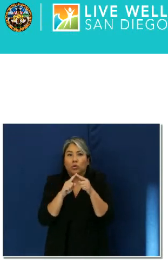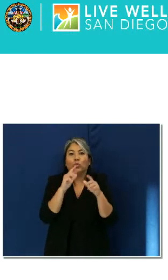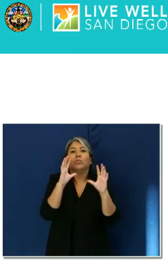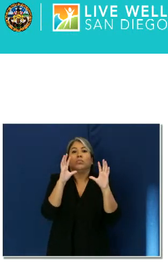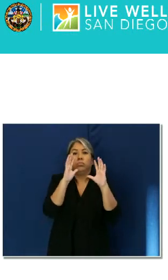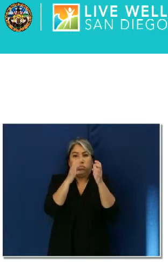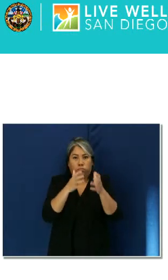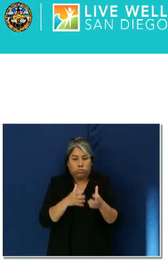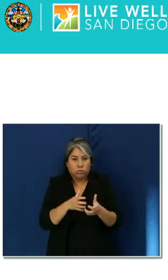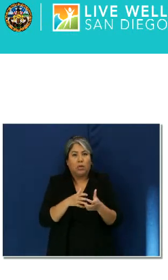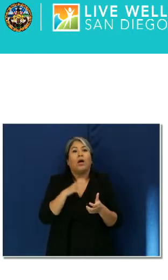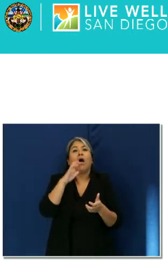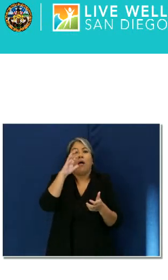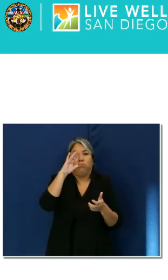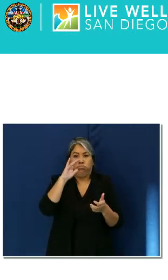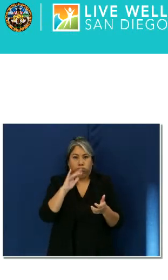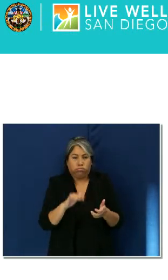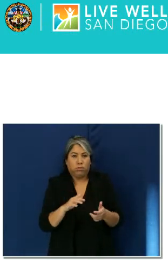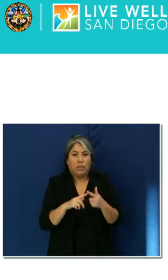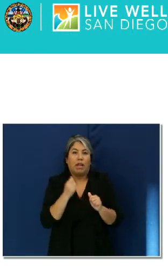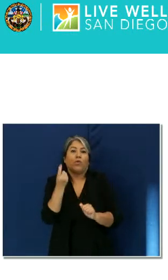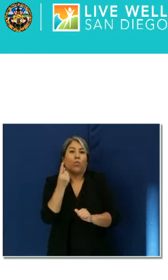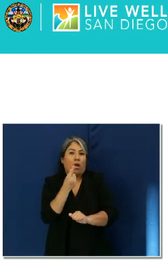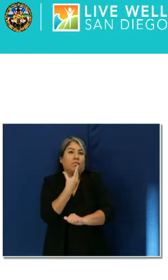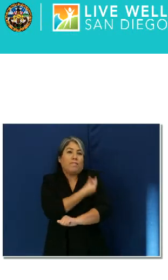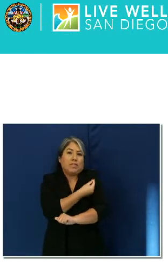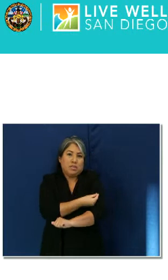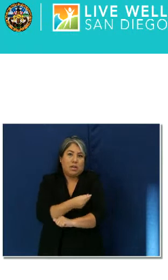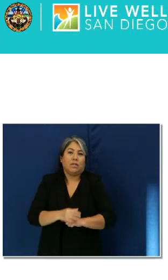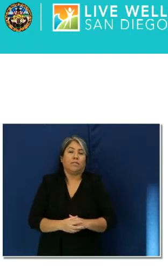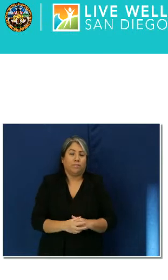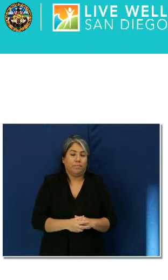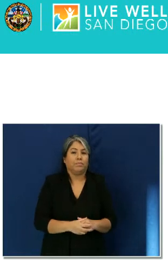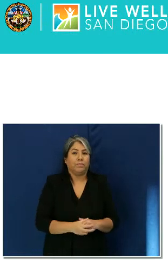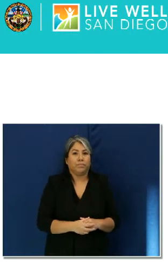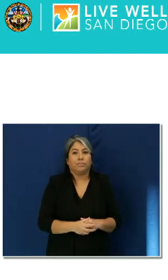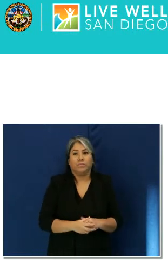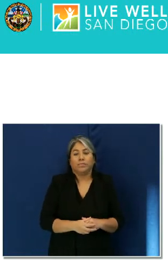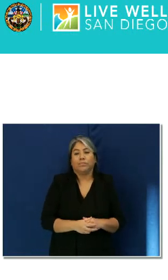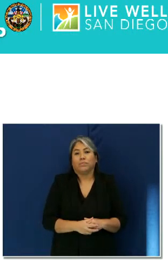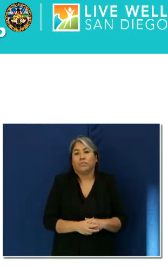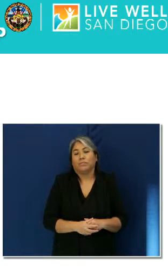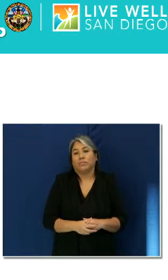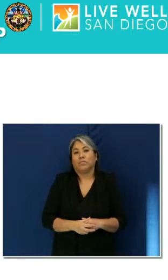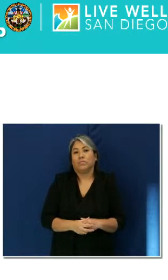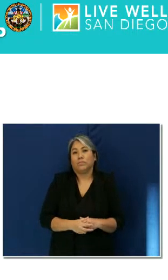and tiers so that everyone can be vaccinated. Next slide, please.